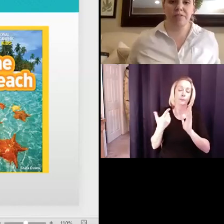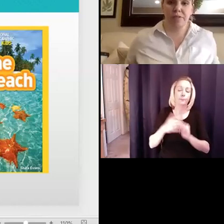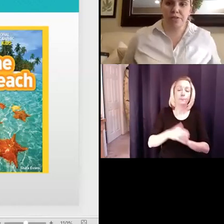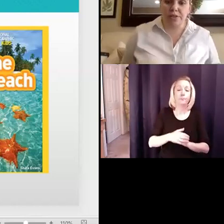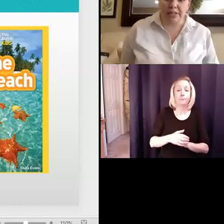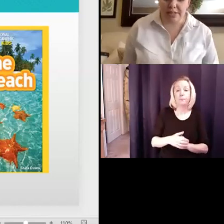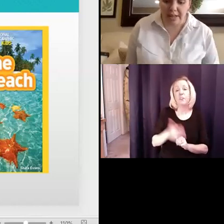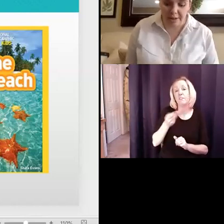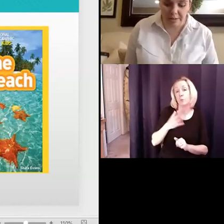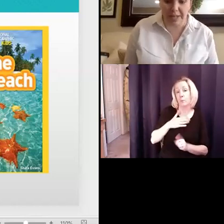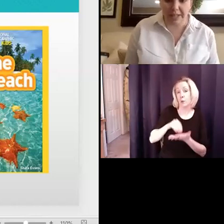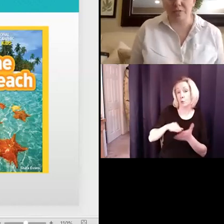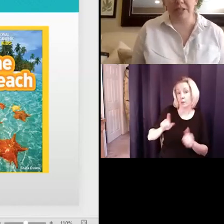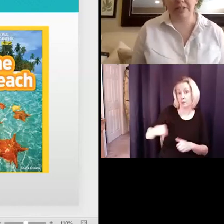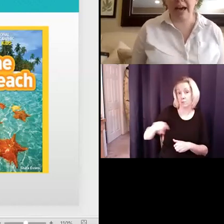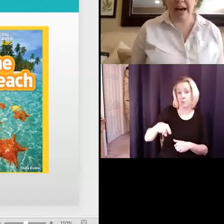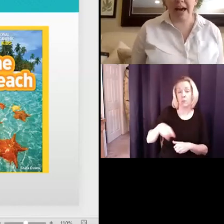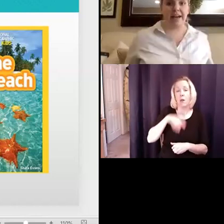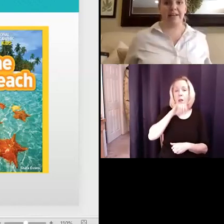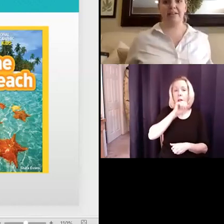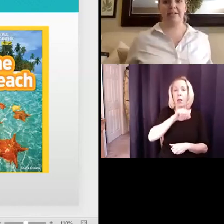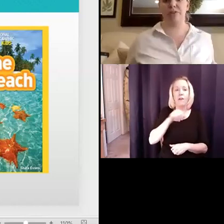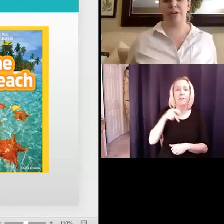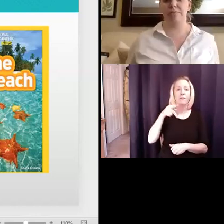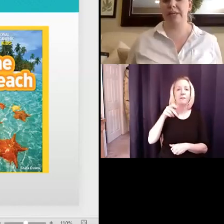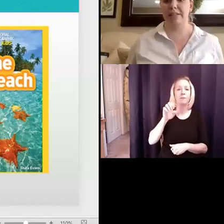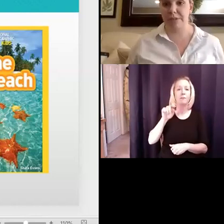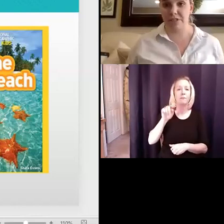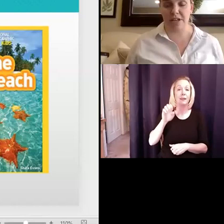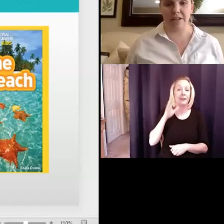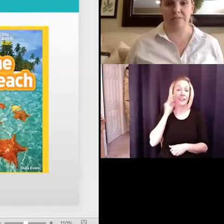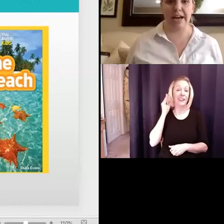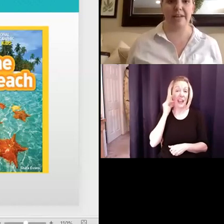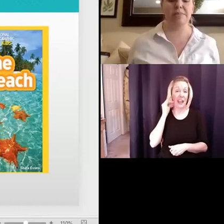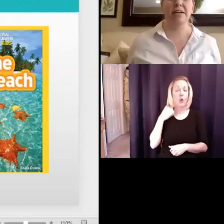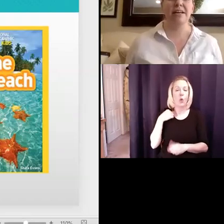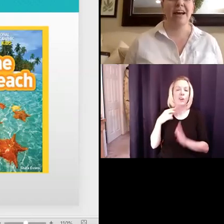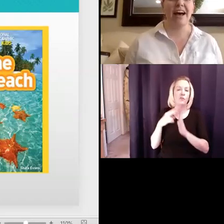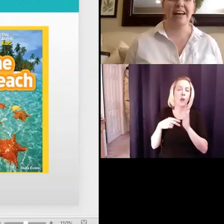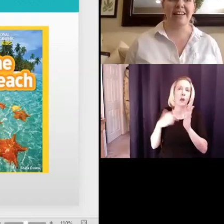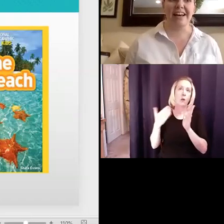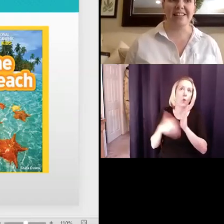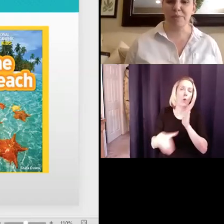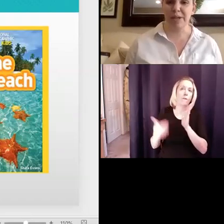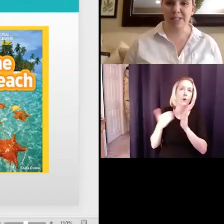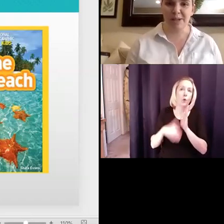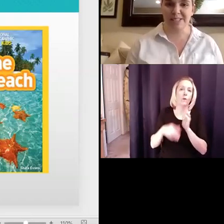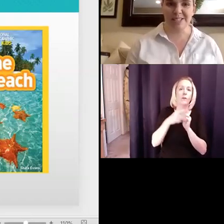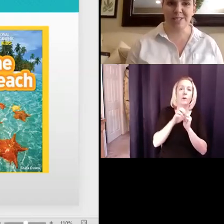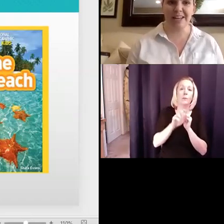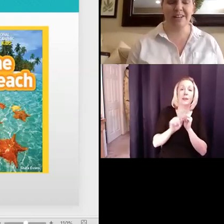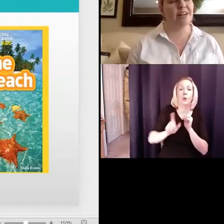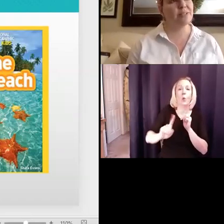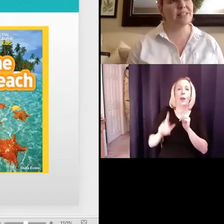have a few students that love Pete the Cat, and we've read Pete at the Beach a ton of times. And as I was putting this